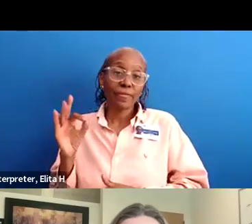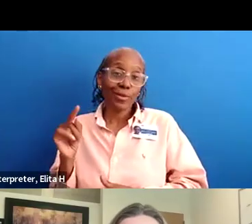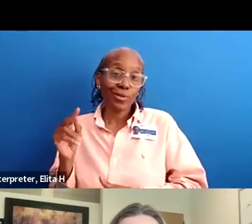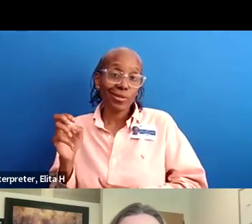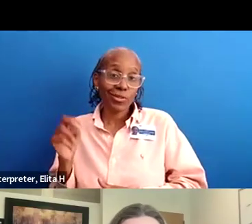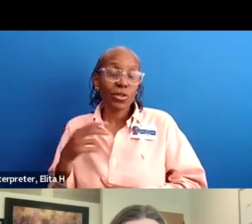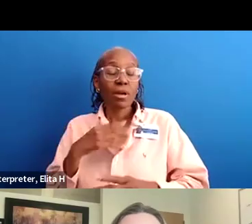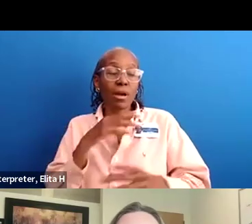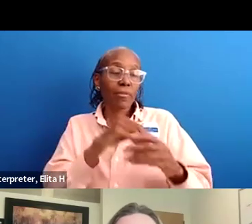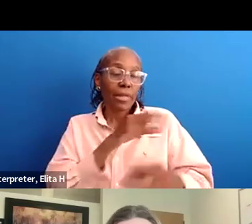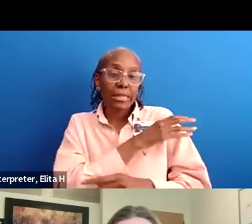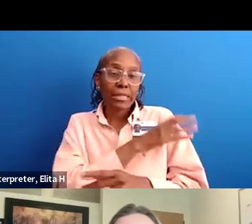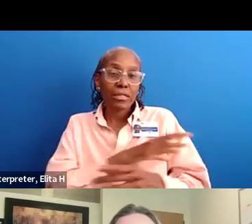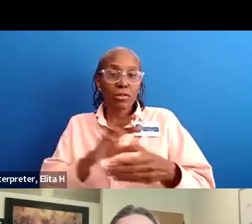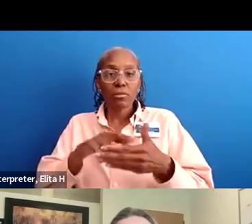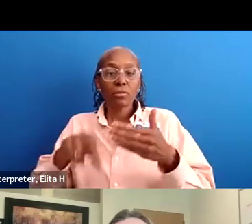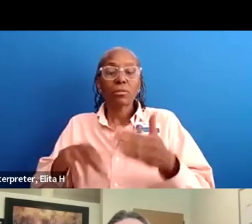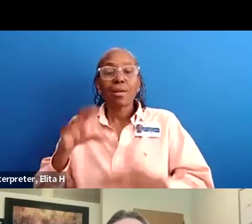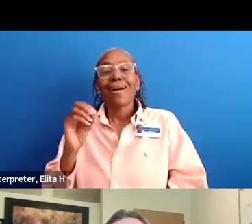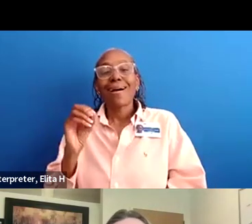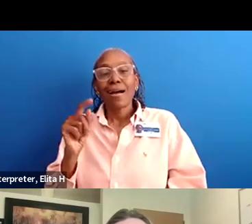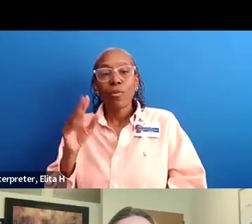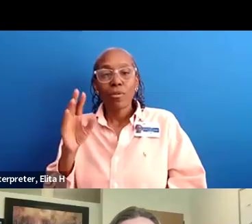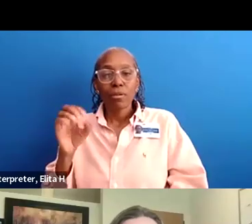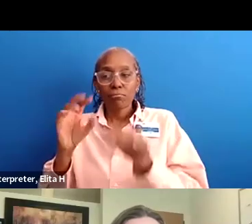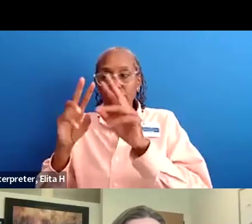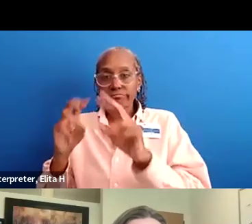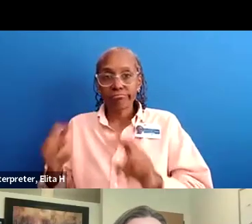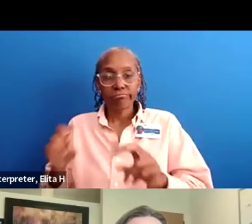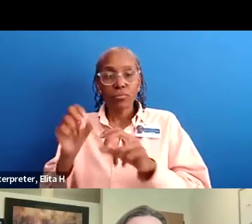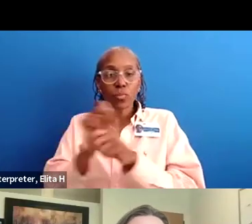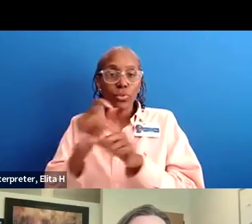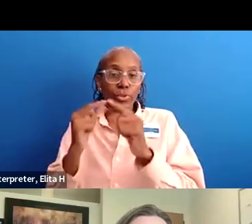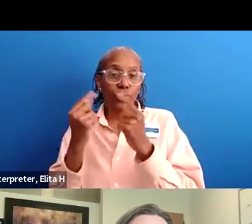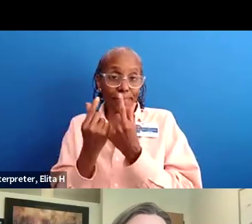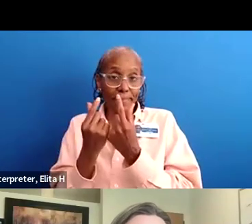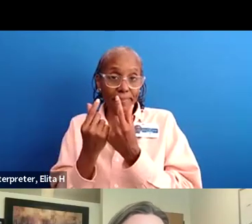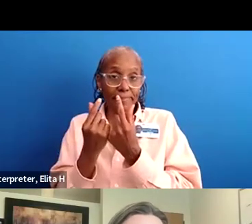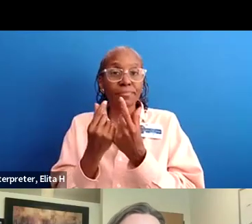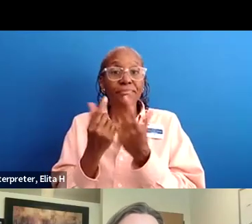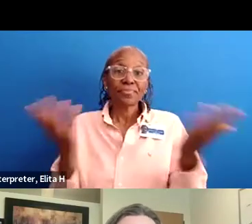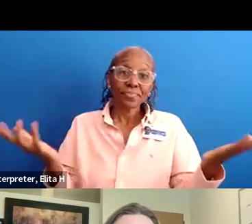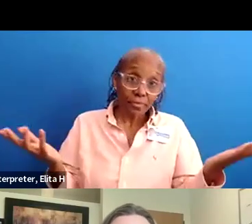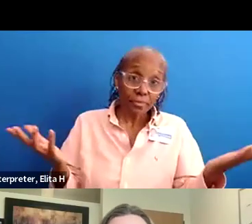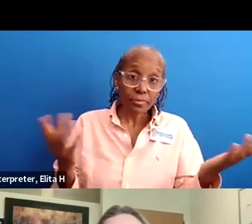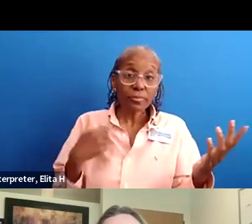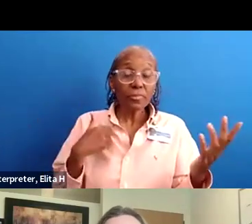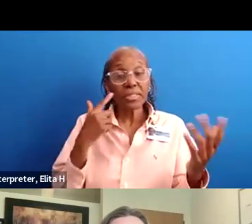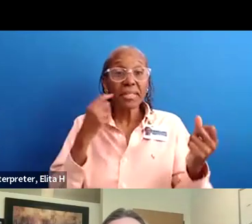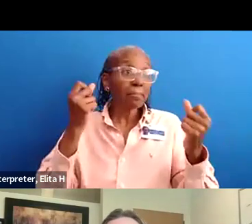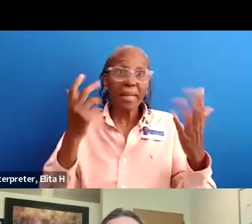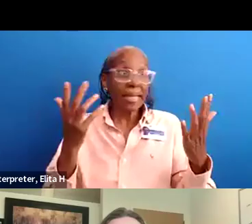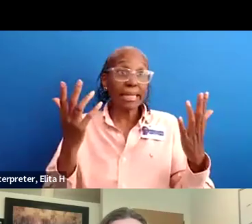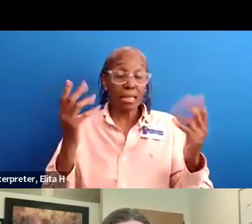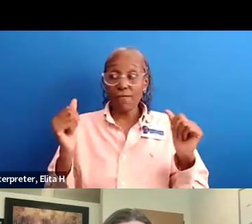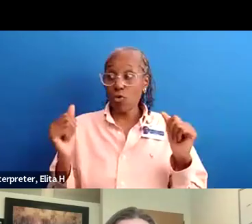the Clinical Outcomes Assessment working group. And well, I think that many, if